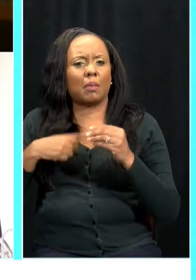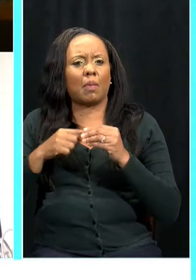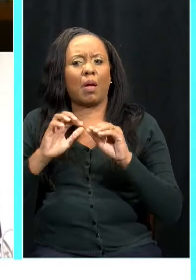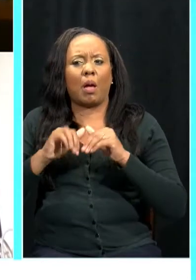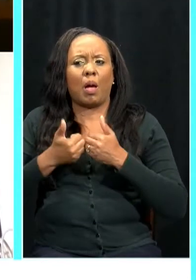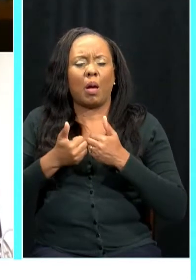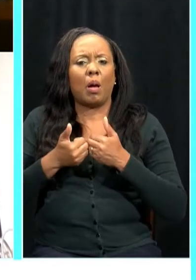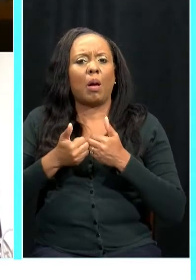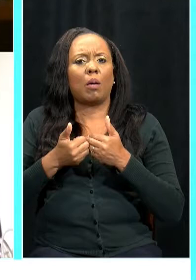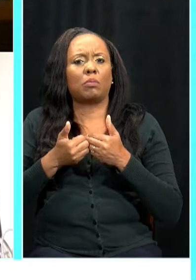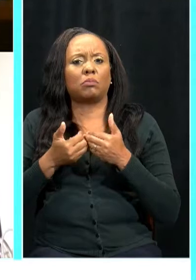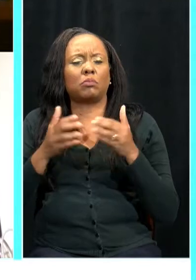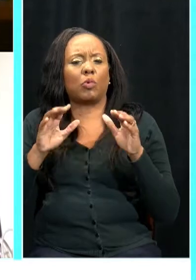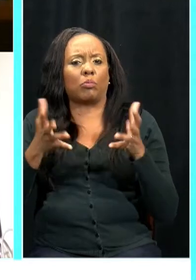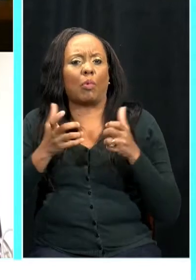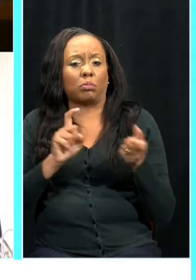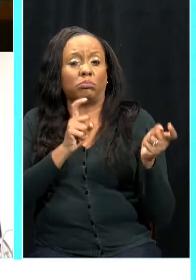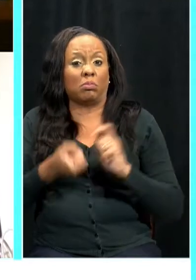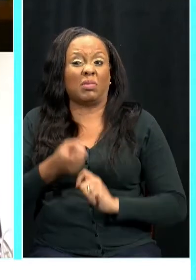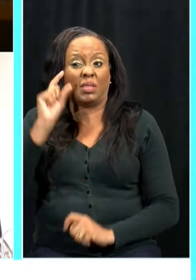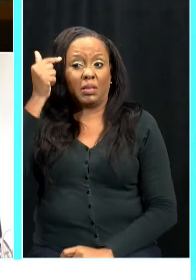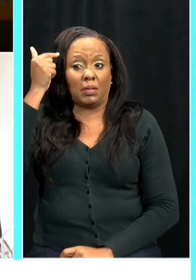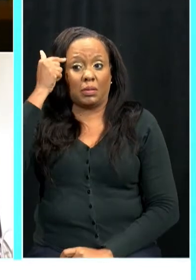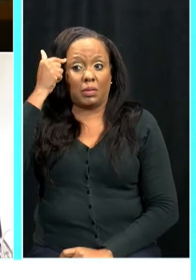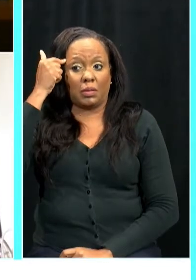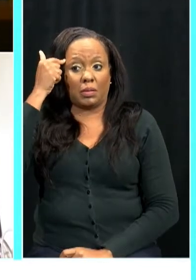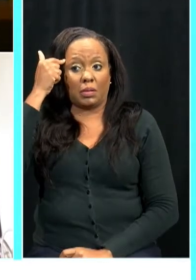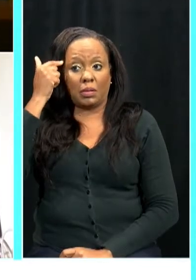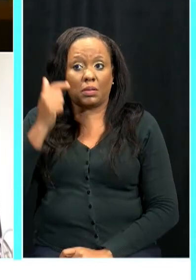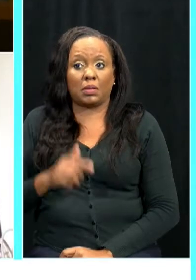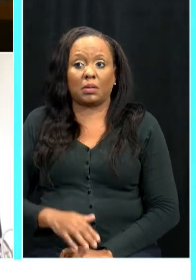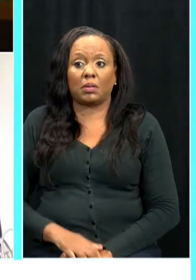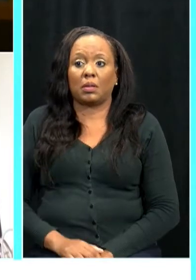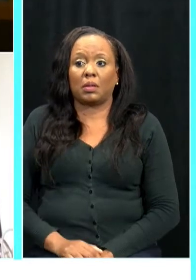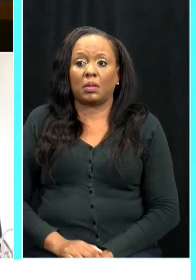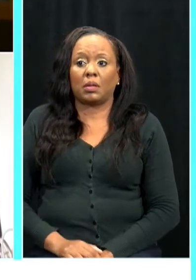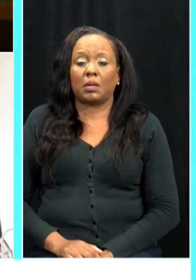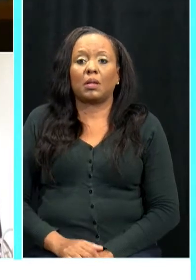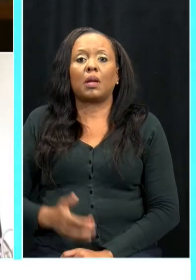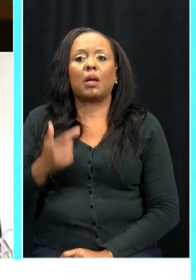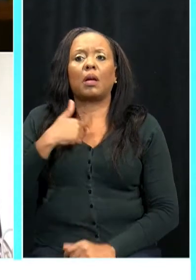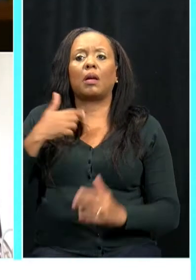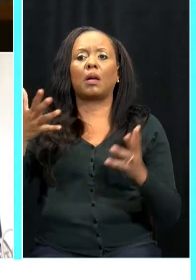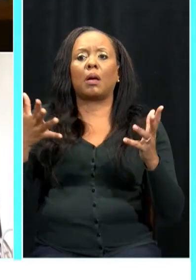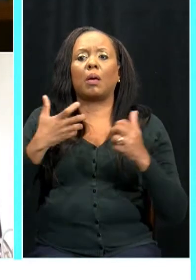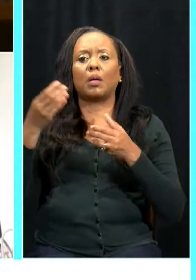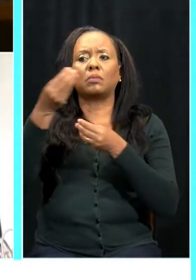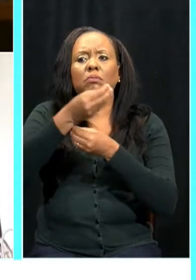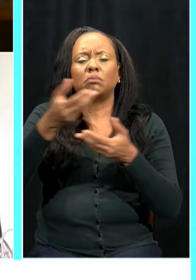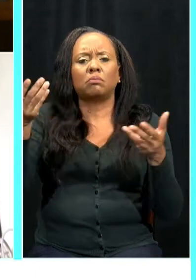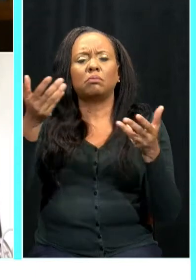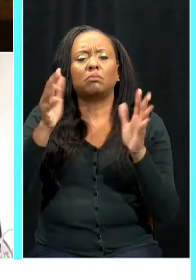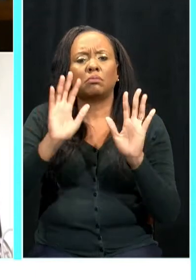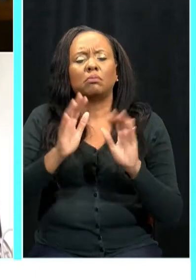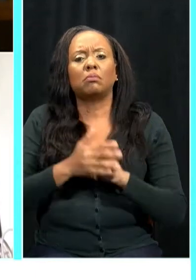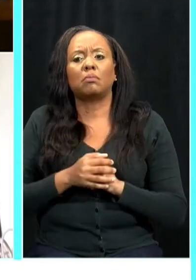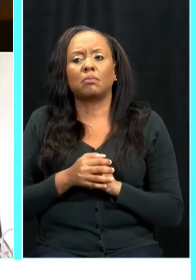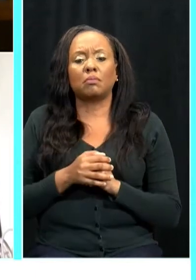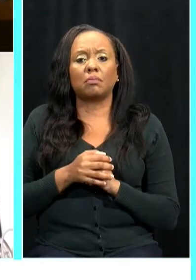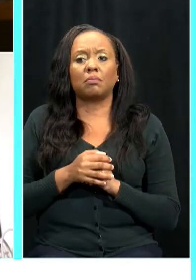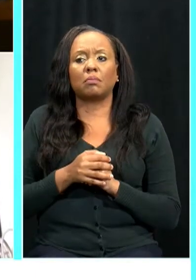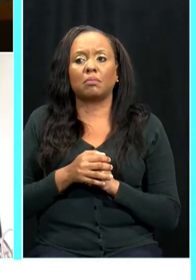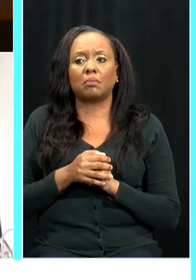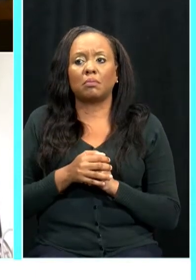that Raquel has put it. I would say, though, and that's the point I was trying to make earlier, and I just want Joel, if you just permit me, to make a